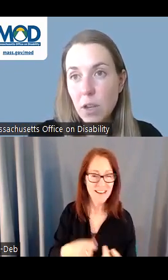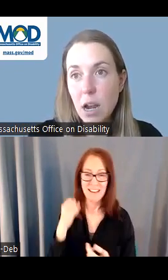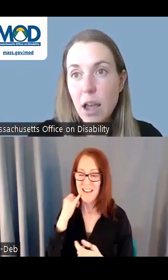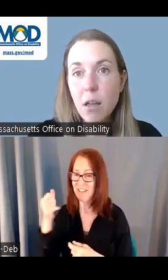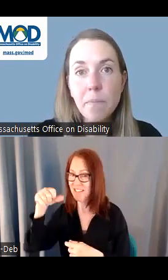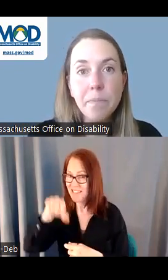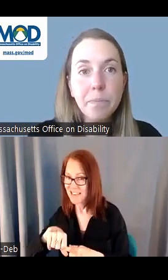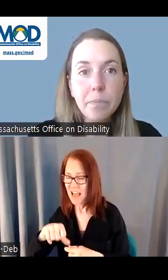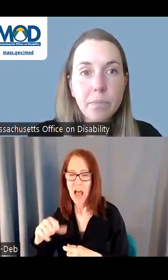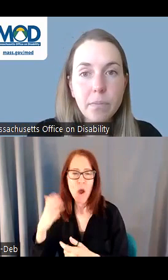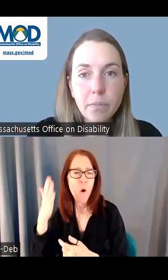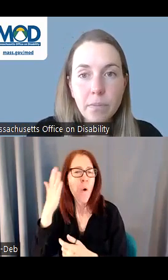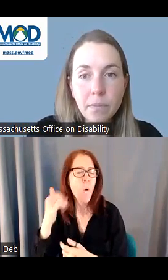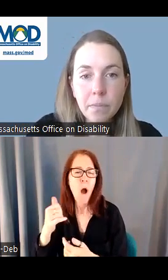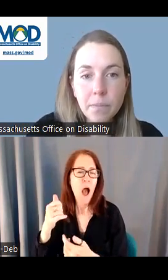justification for the denial.